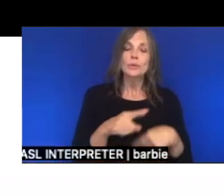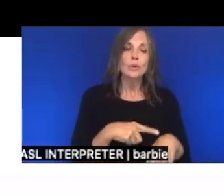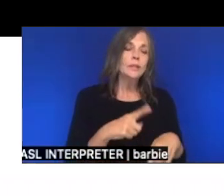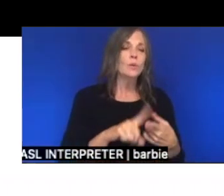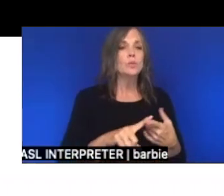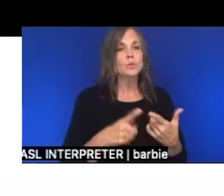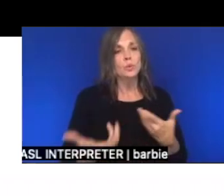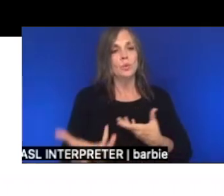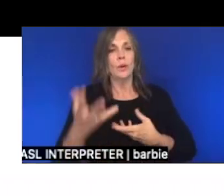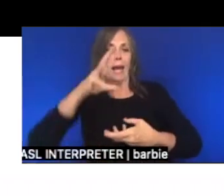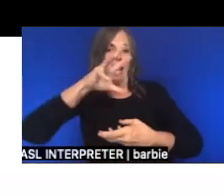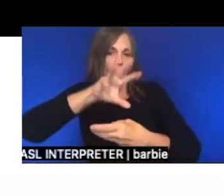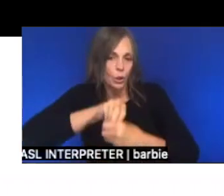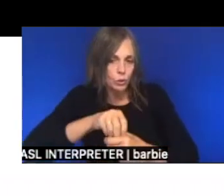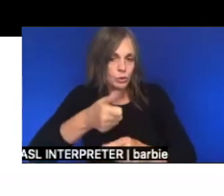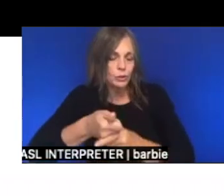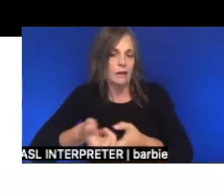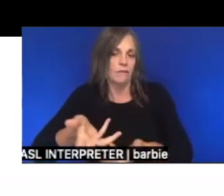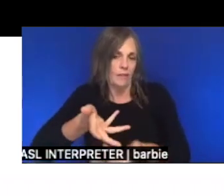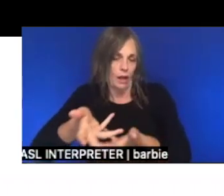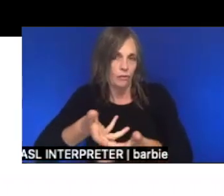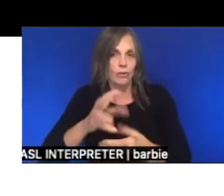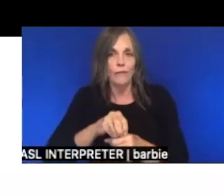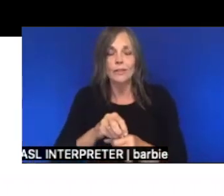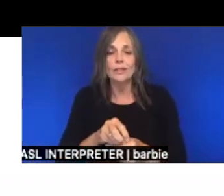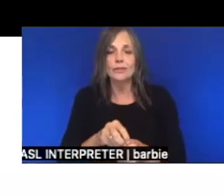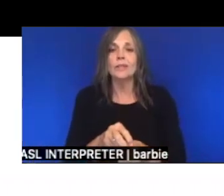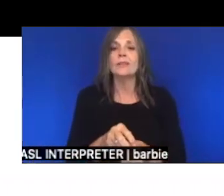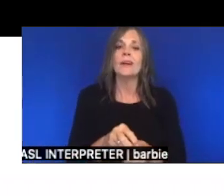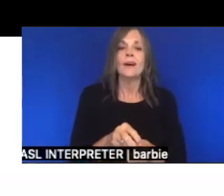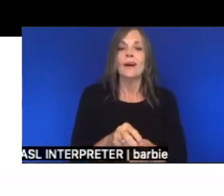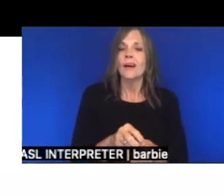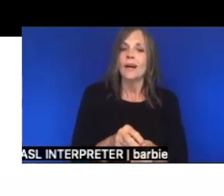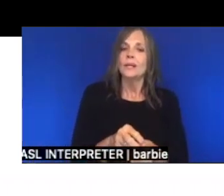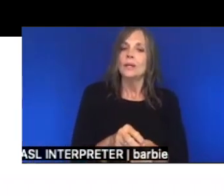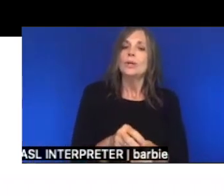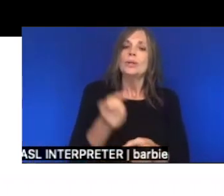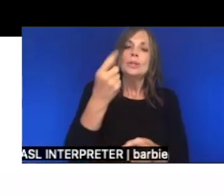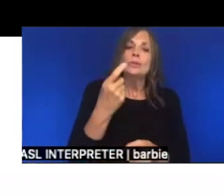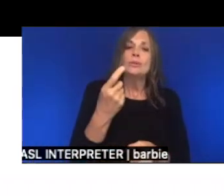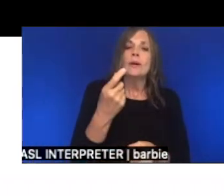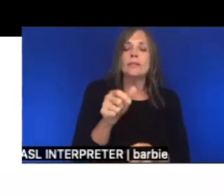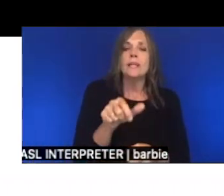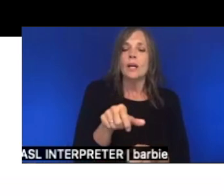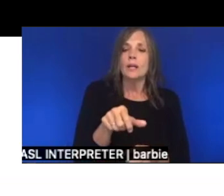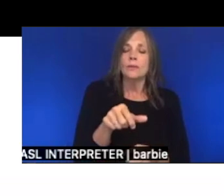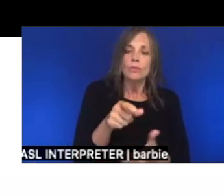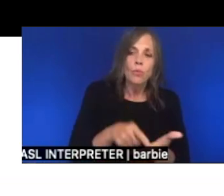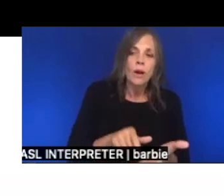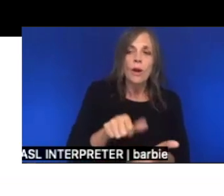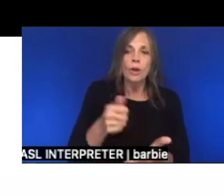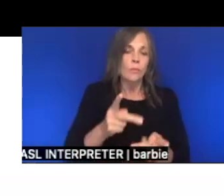of include yourself in the conversation, and kind of to understand also what others want to know and want